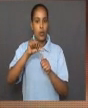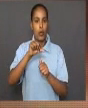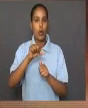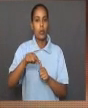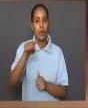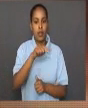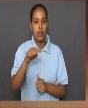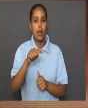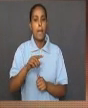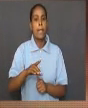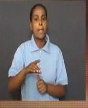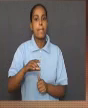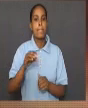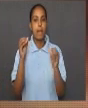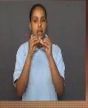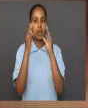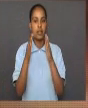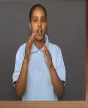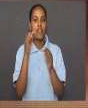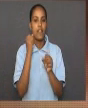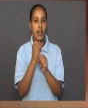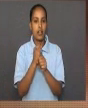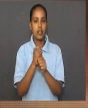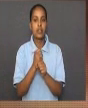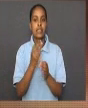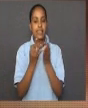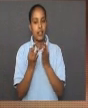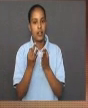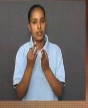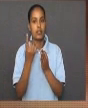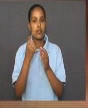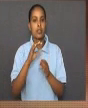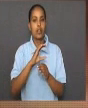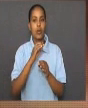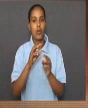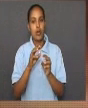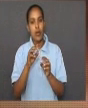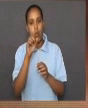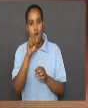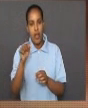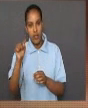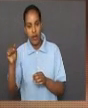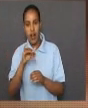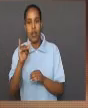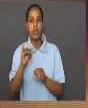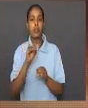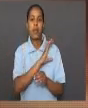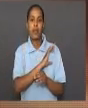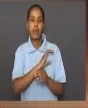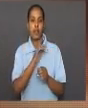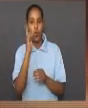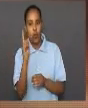orbital is a mathematical function that describes the wave-like behavior of either